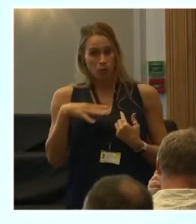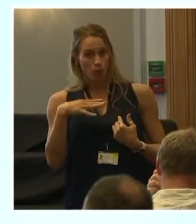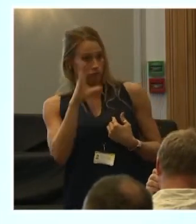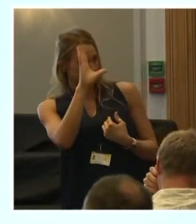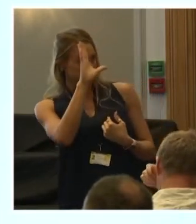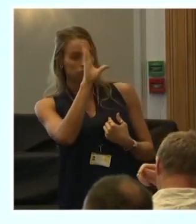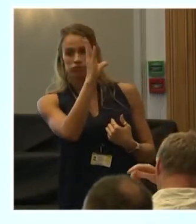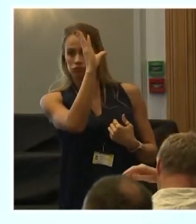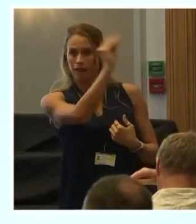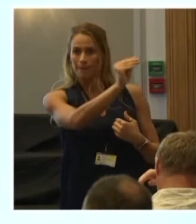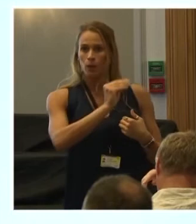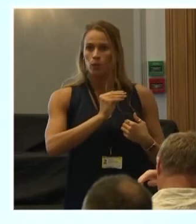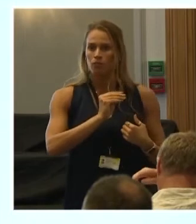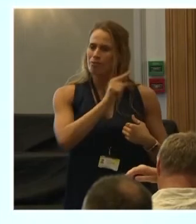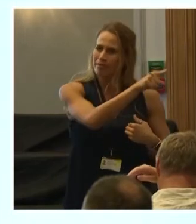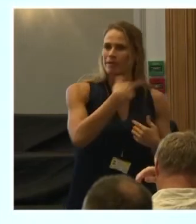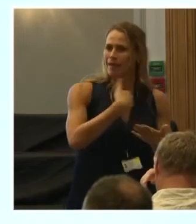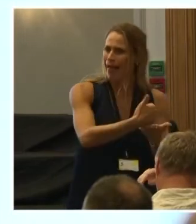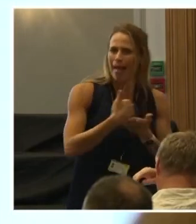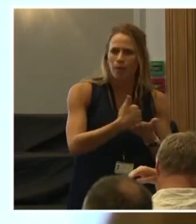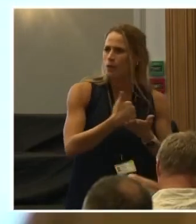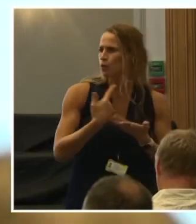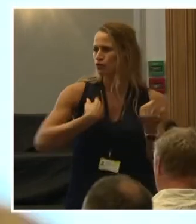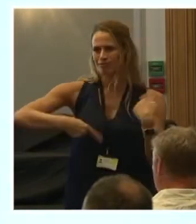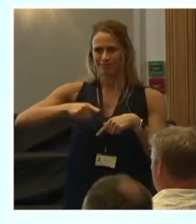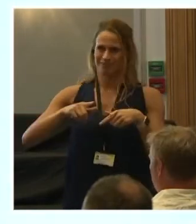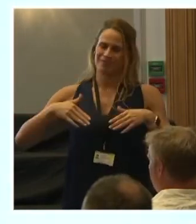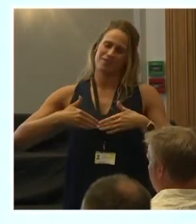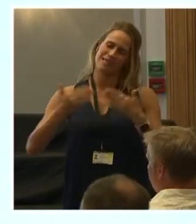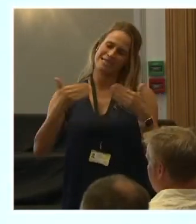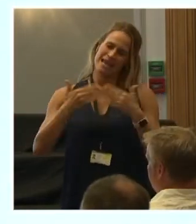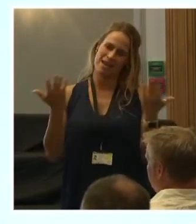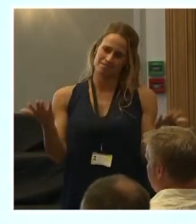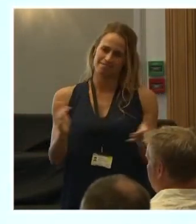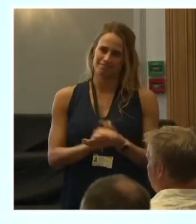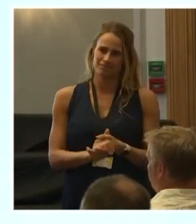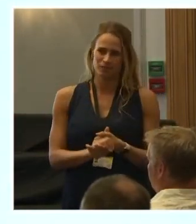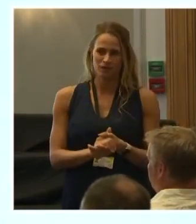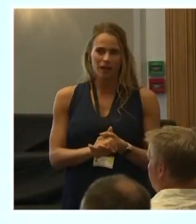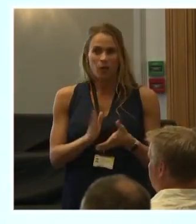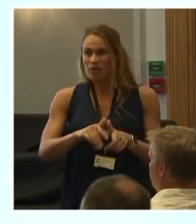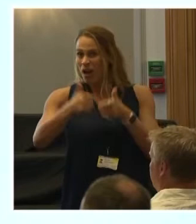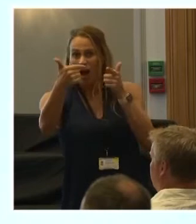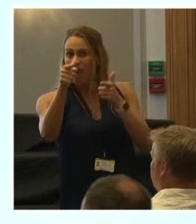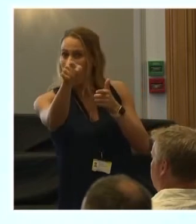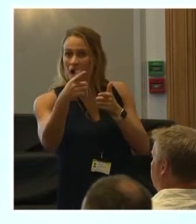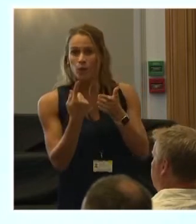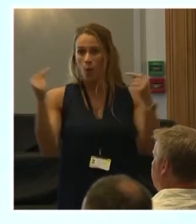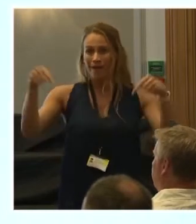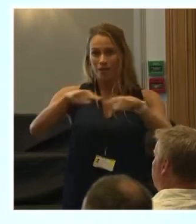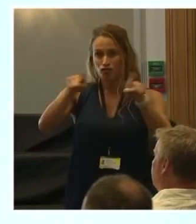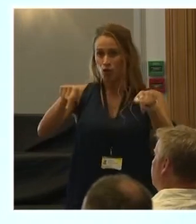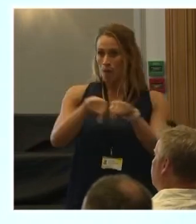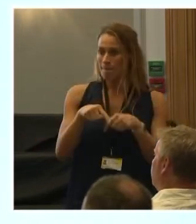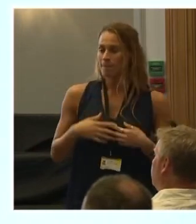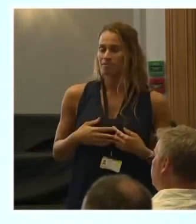worked so hard on your behalf, and they've planned a really fabulous day for you, whether you are sat online or if you're in the room with us. And